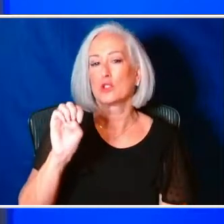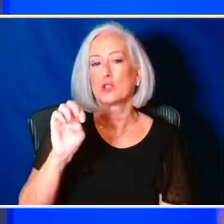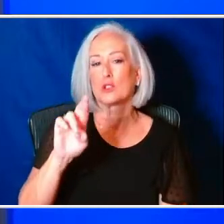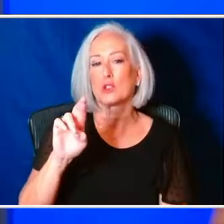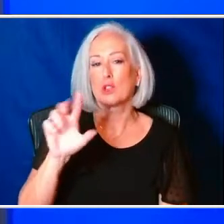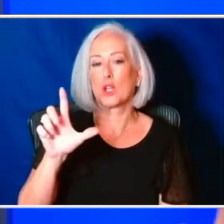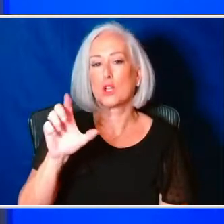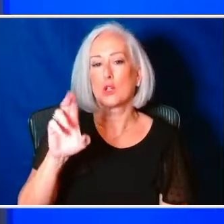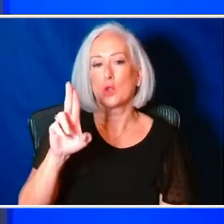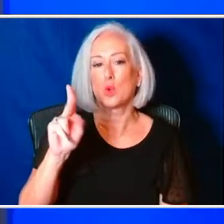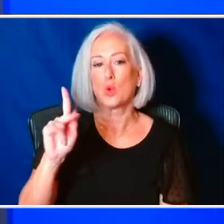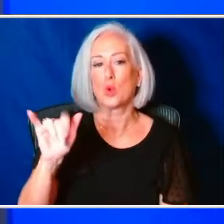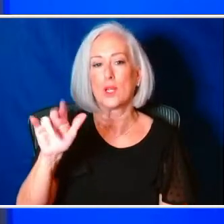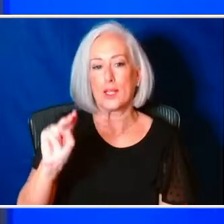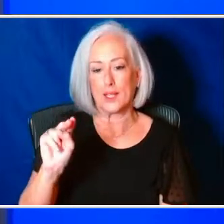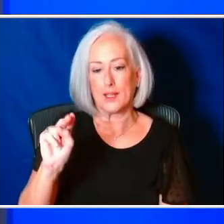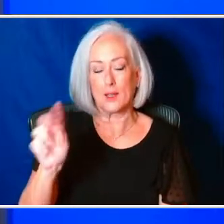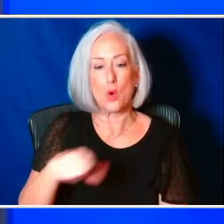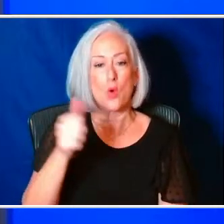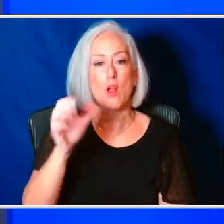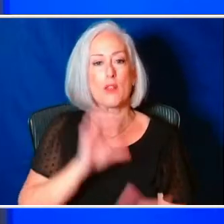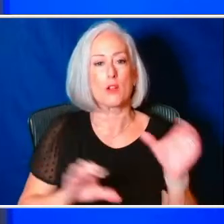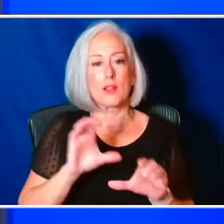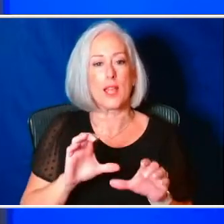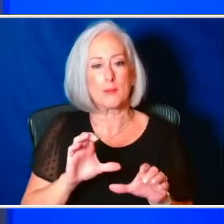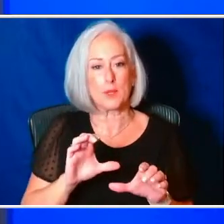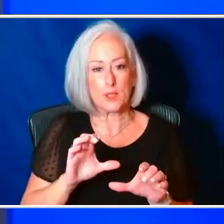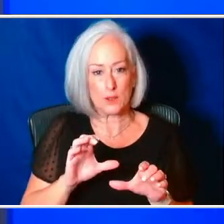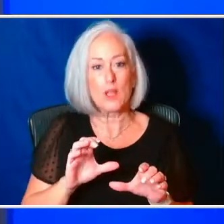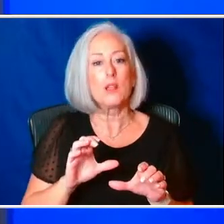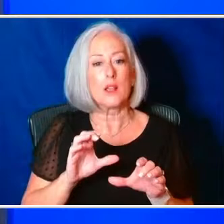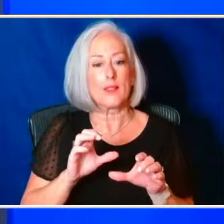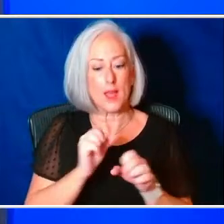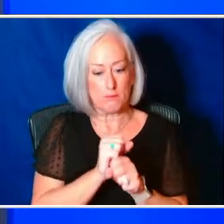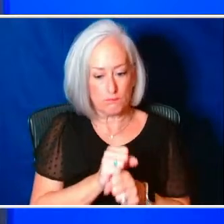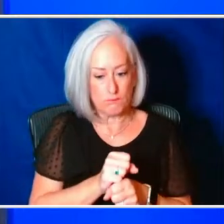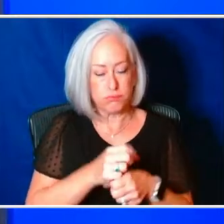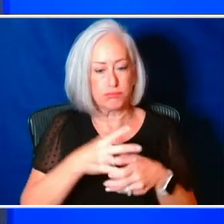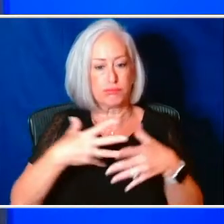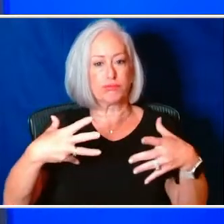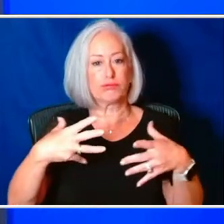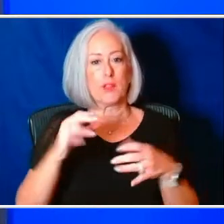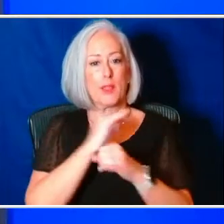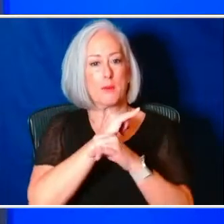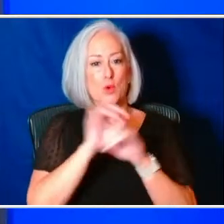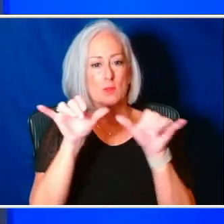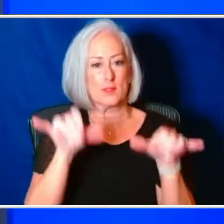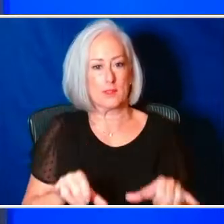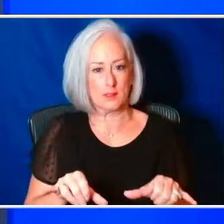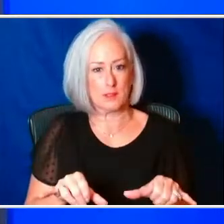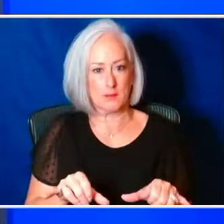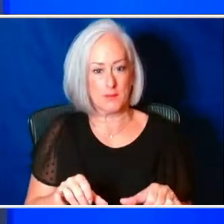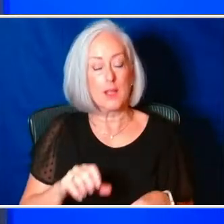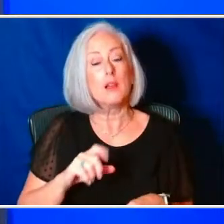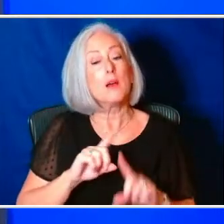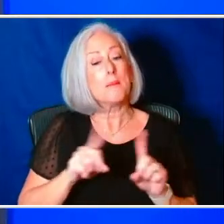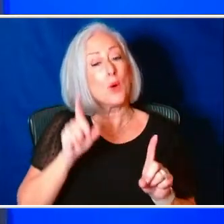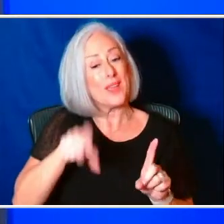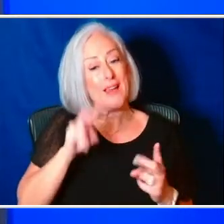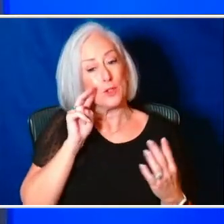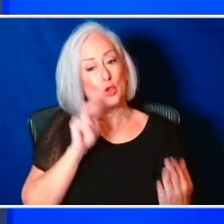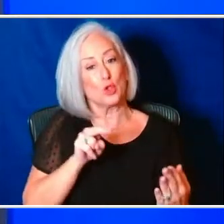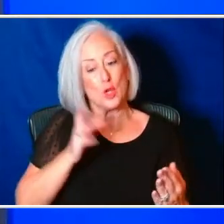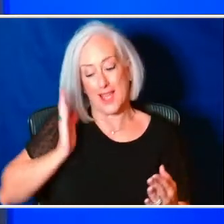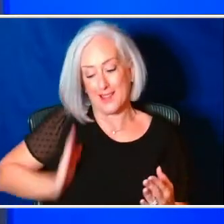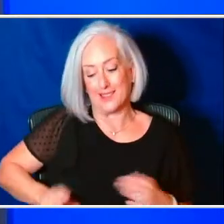of flame the activity of the immune system. But not only that, also look at the potential side effects of immunotherapy, because with this type of